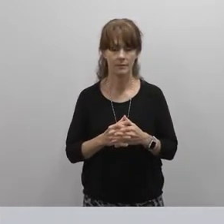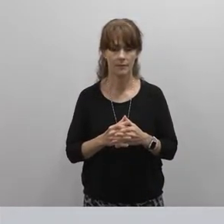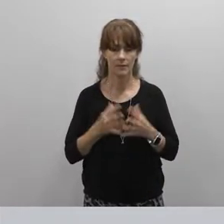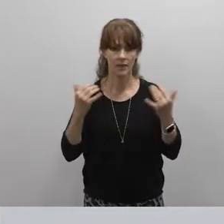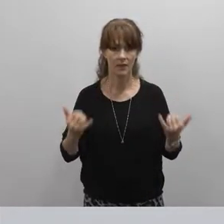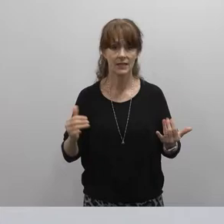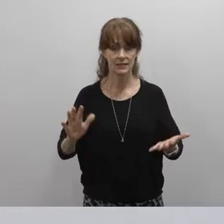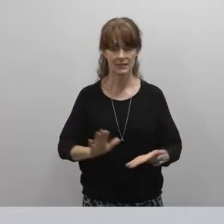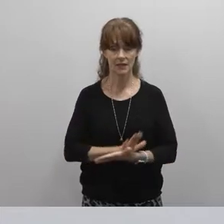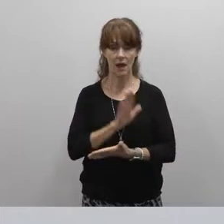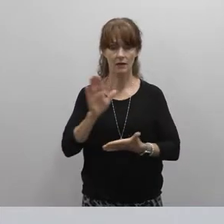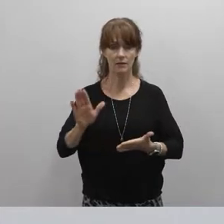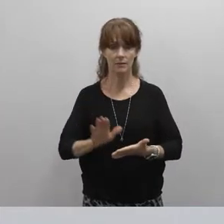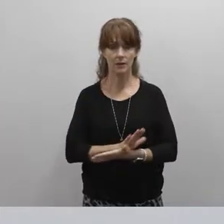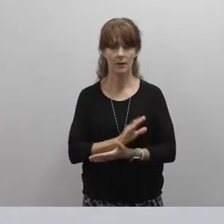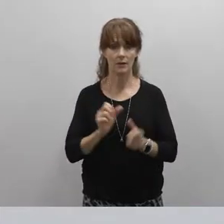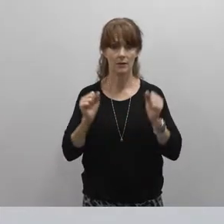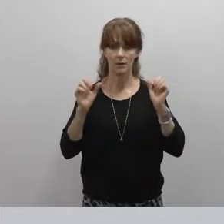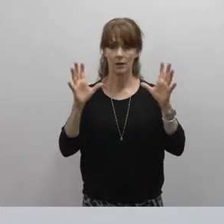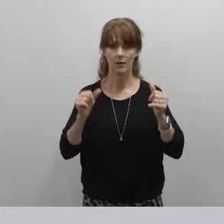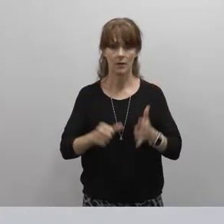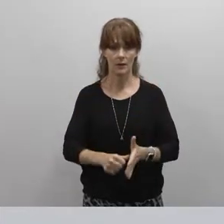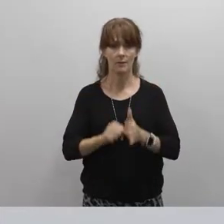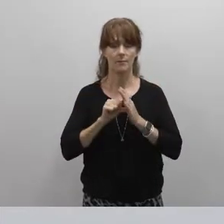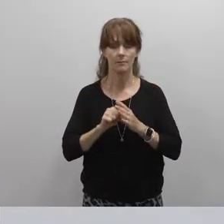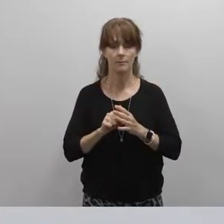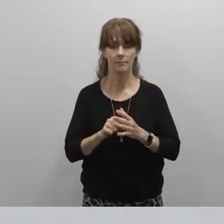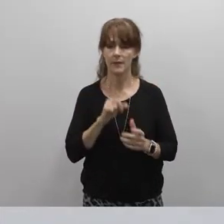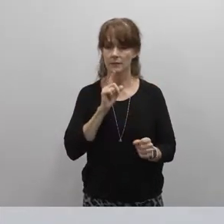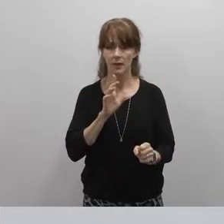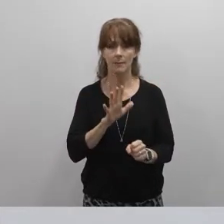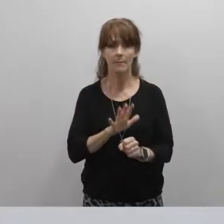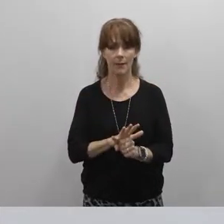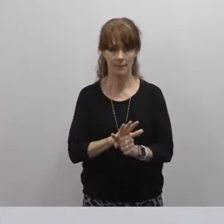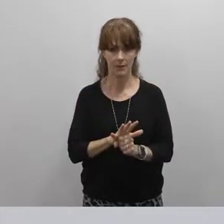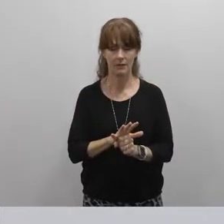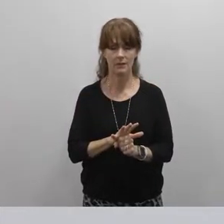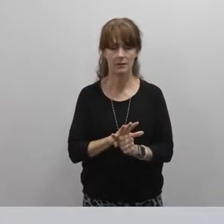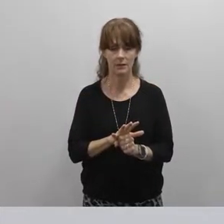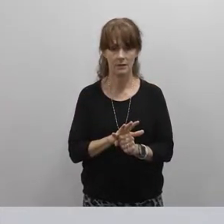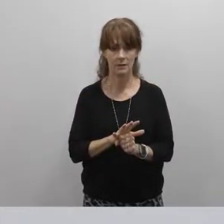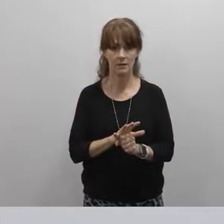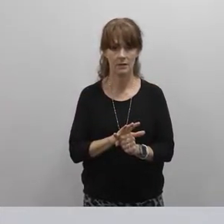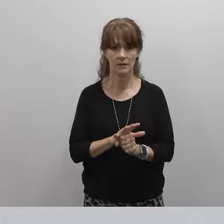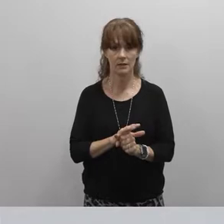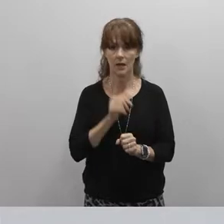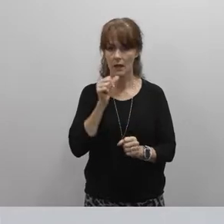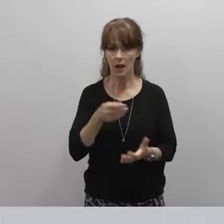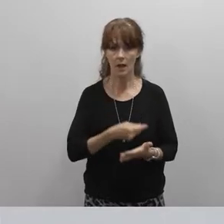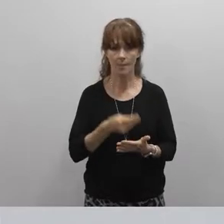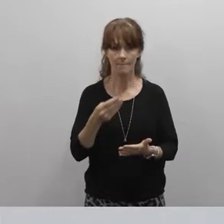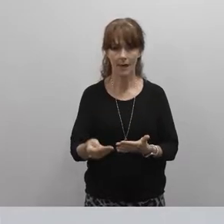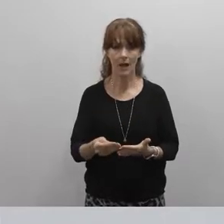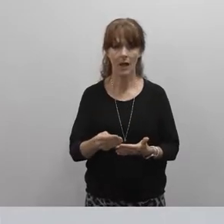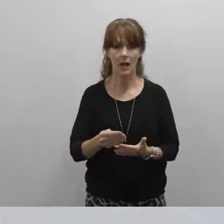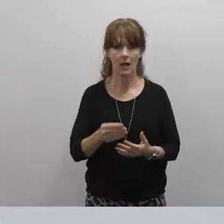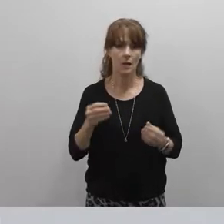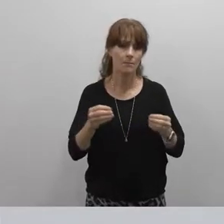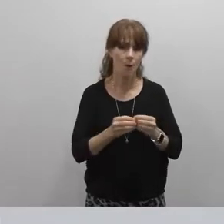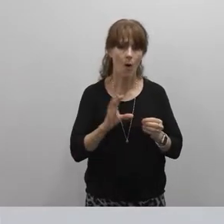this document, which is incredibly impressive, there's a commitment to not buy another fossil fuel